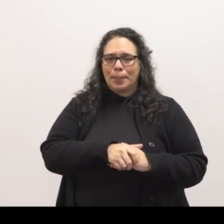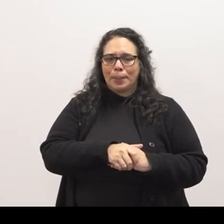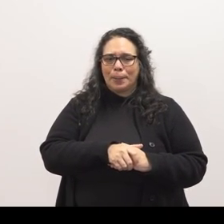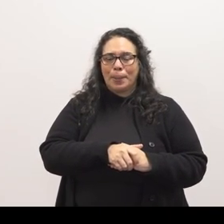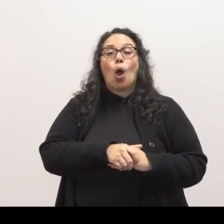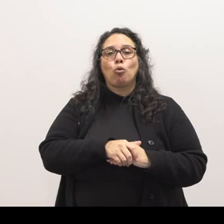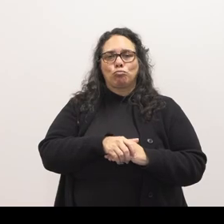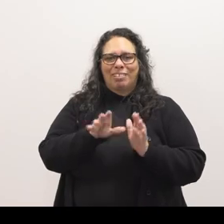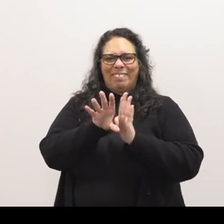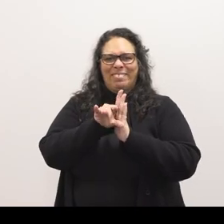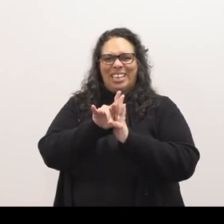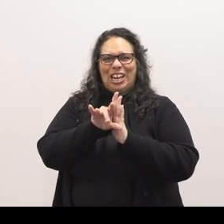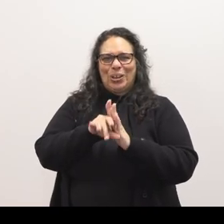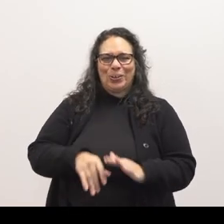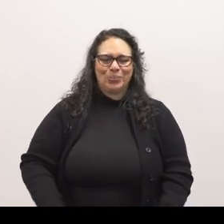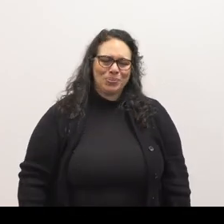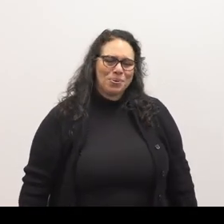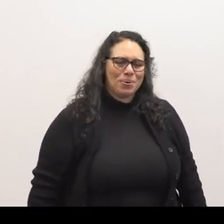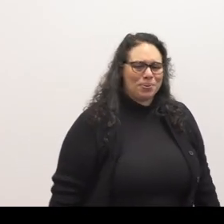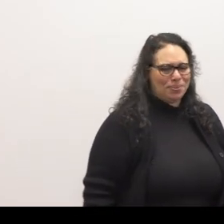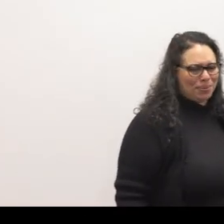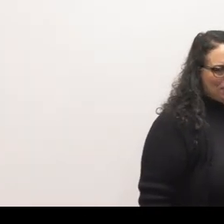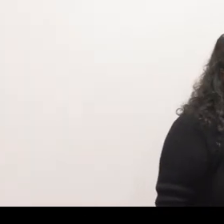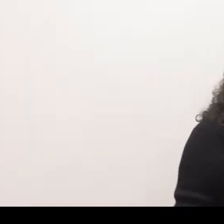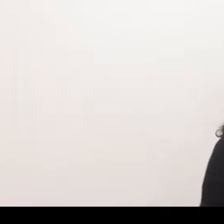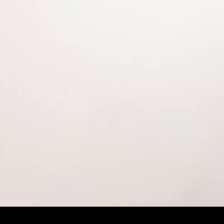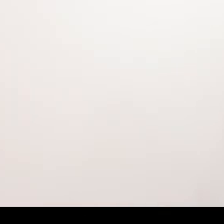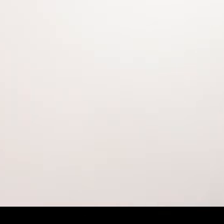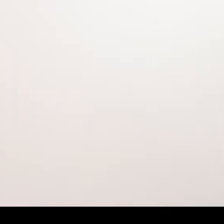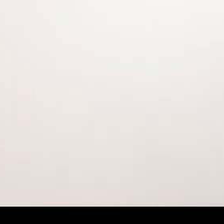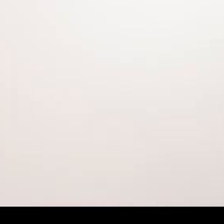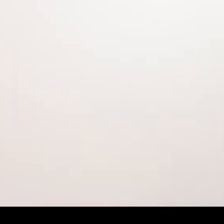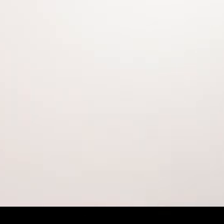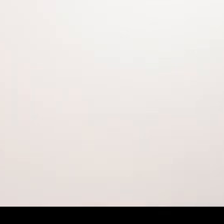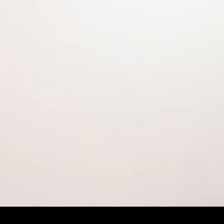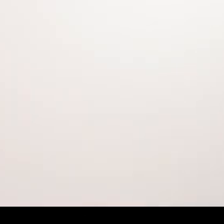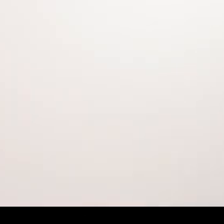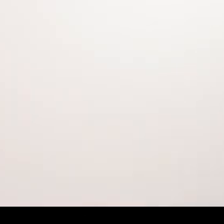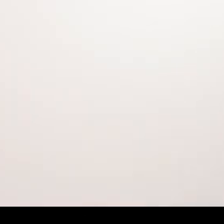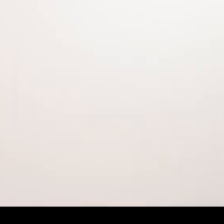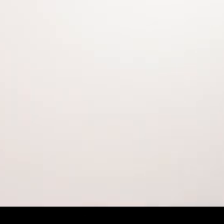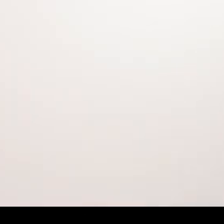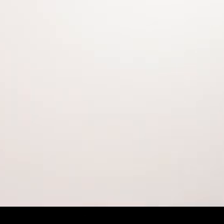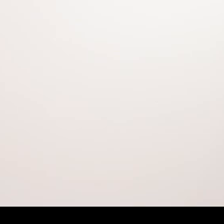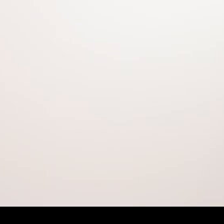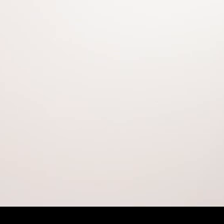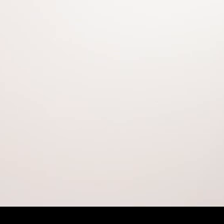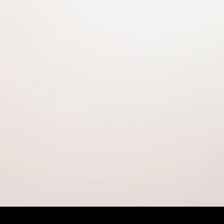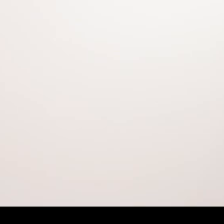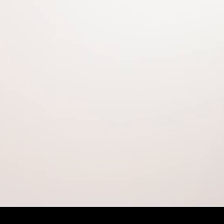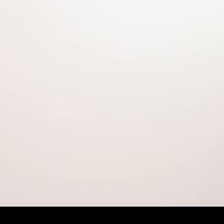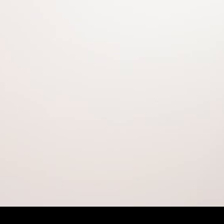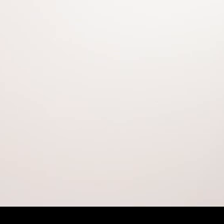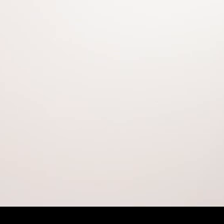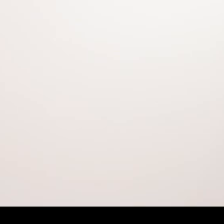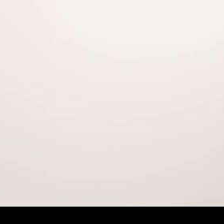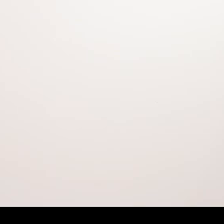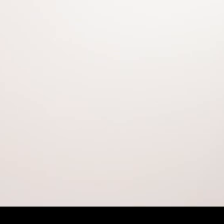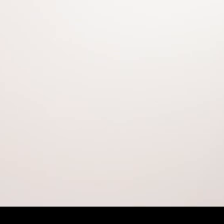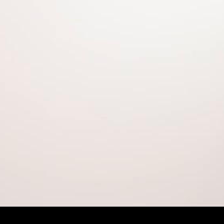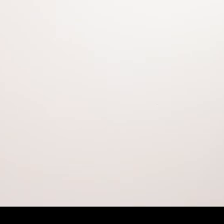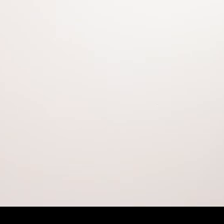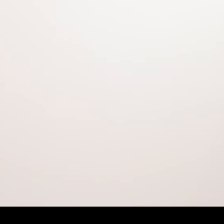Thank you, Ms. Craighead. Thank you, Mr. Otto. Thank you, Ms. Lopez. Thank you, Mr.